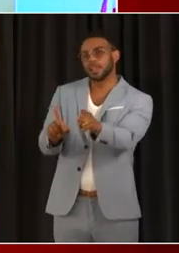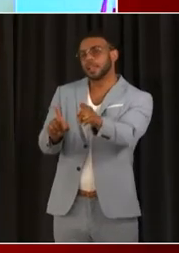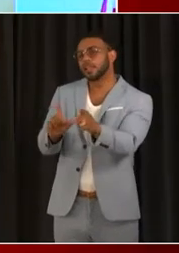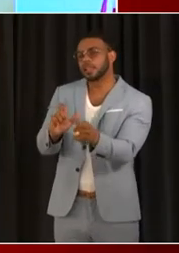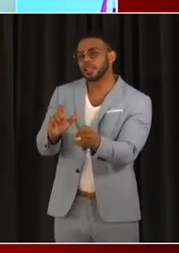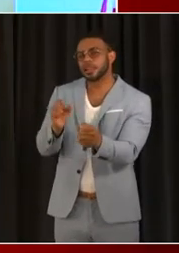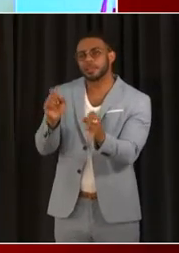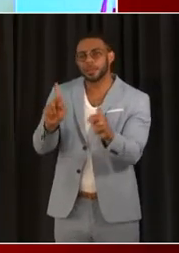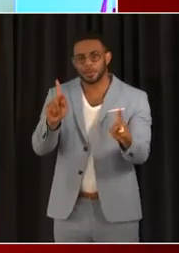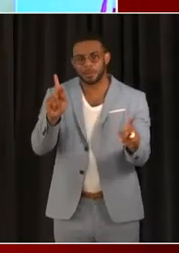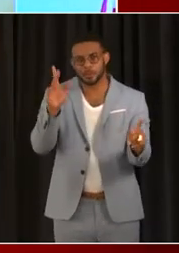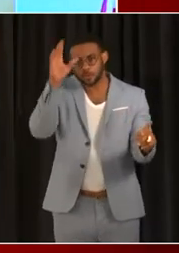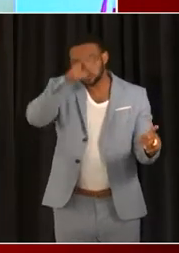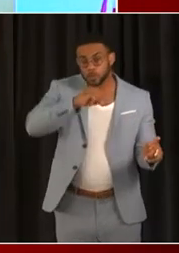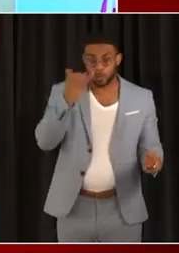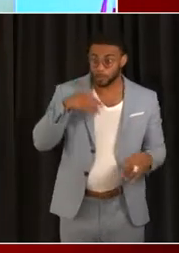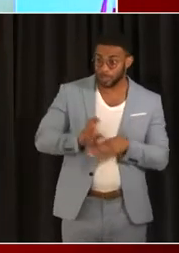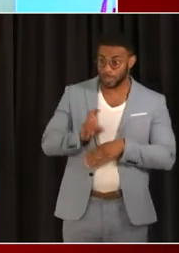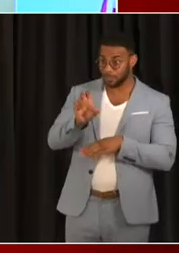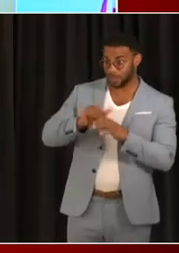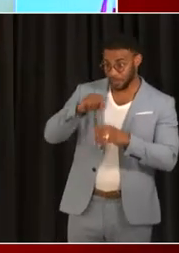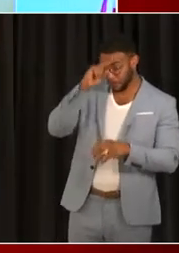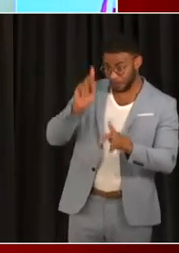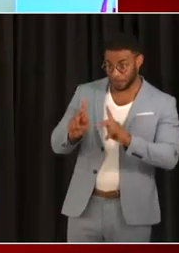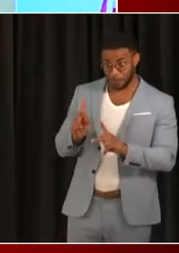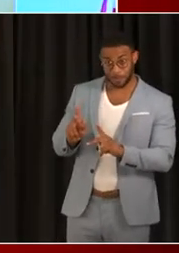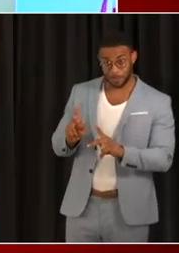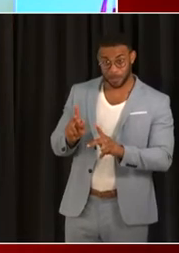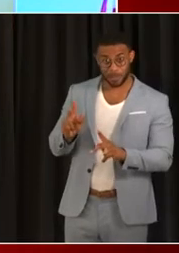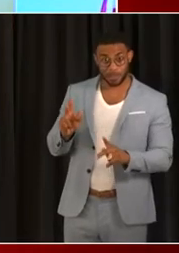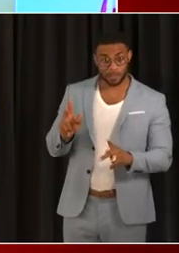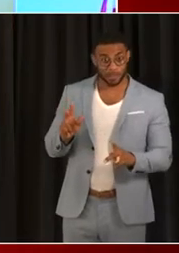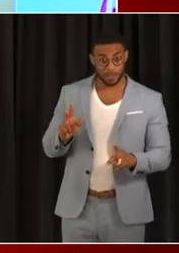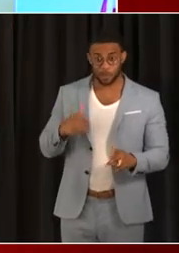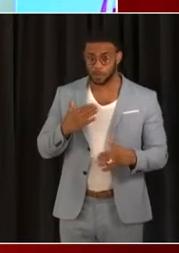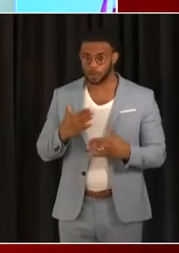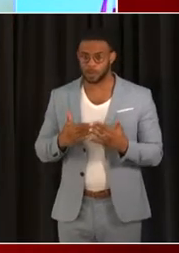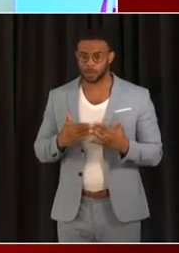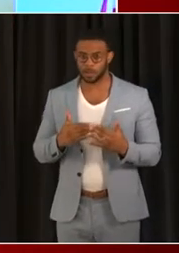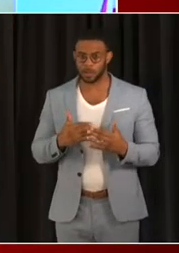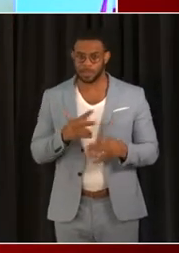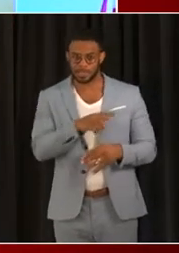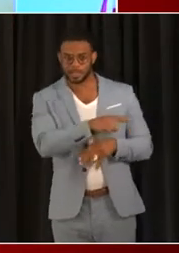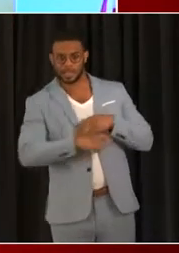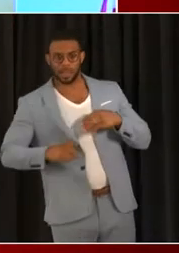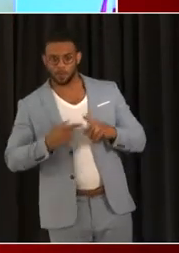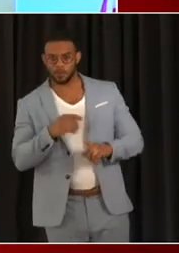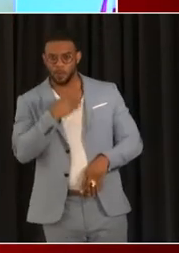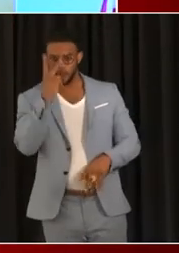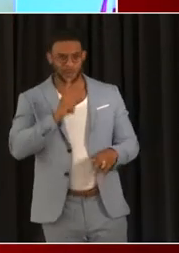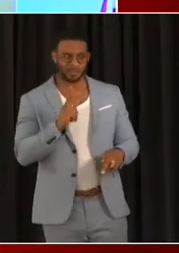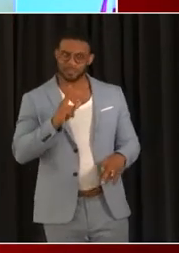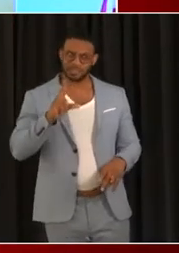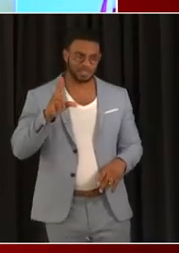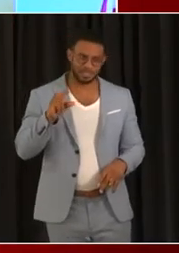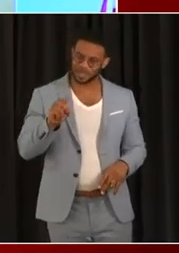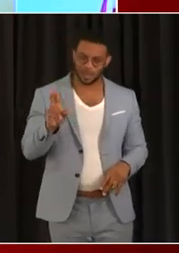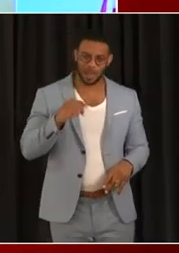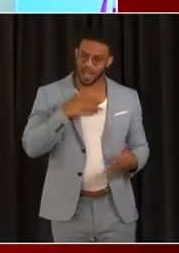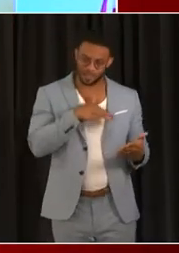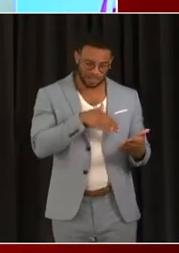this notion that if we invest in black people, that we're somehow taking away from white folks. No,